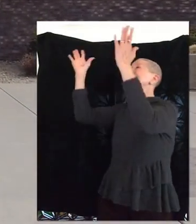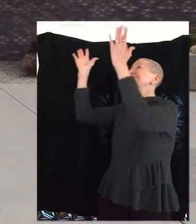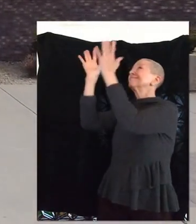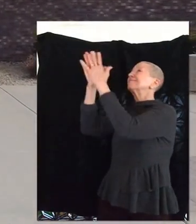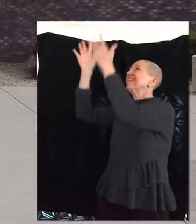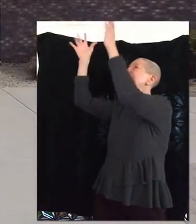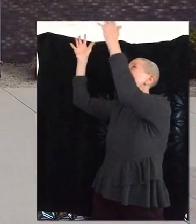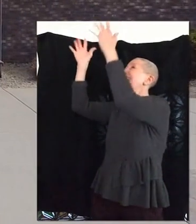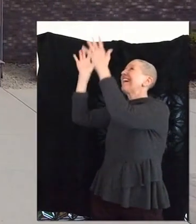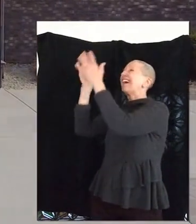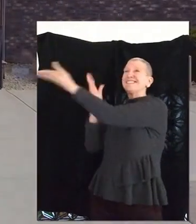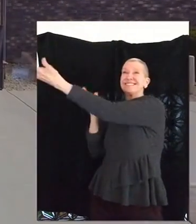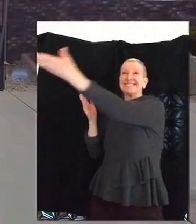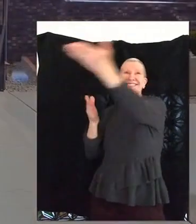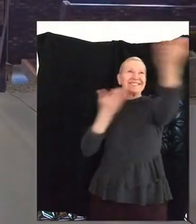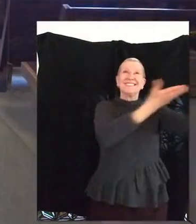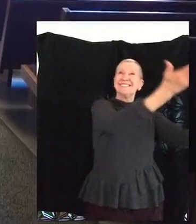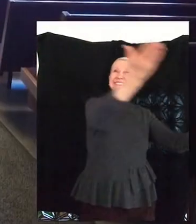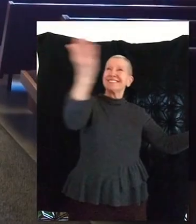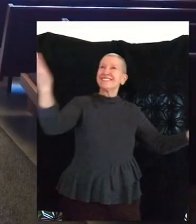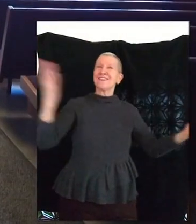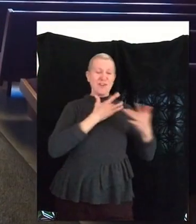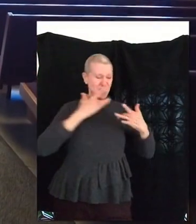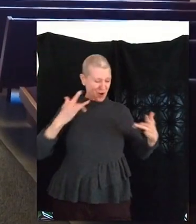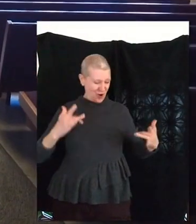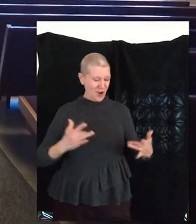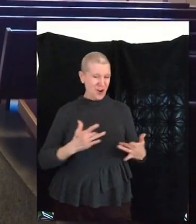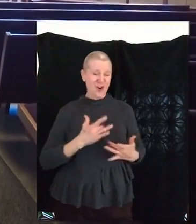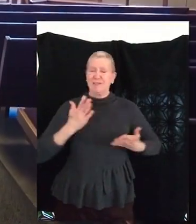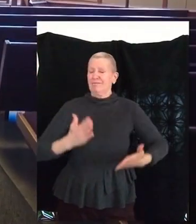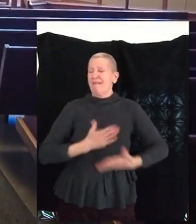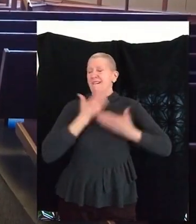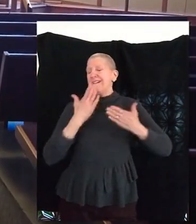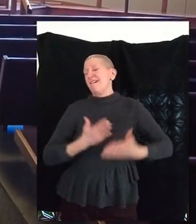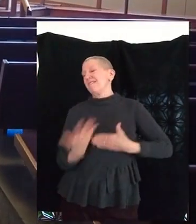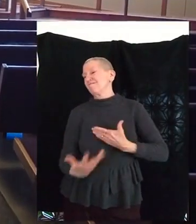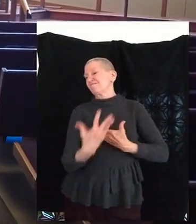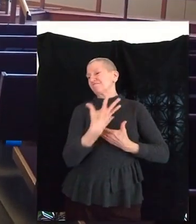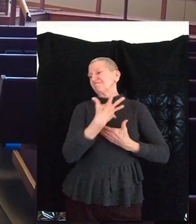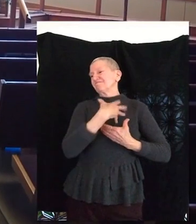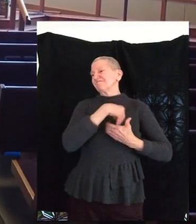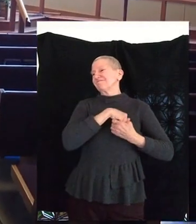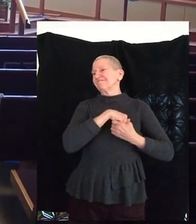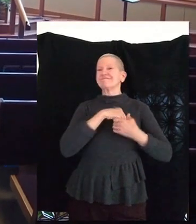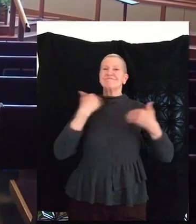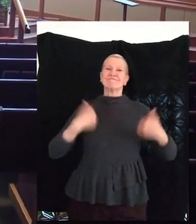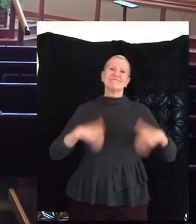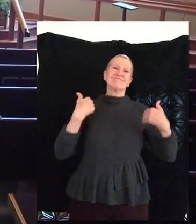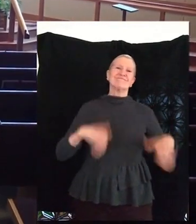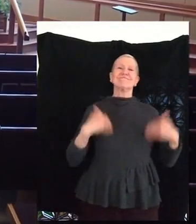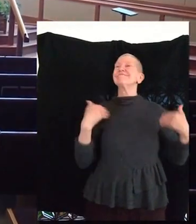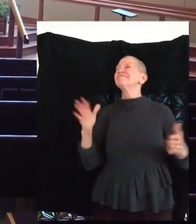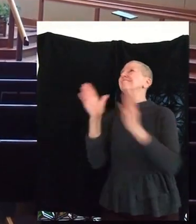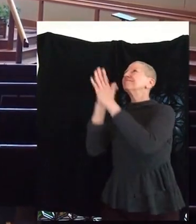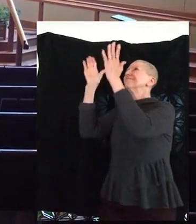All our hearts are filled with gladness. Alleluia, we sing your praises. All our hearts are filled with